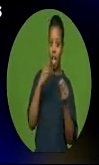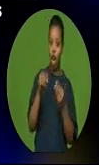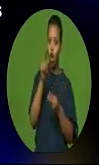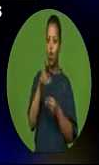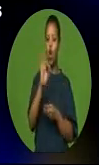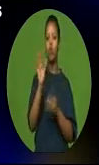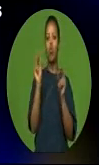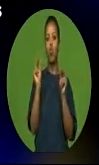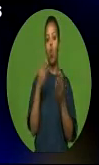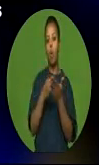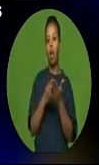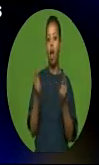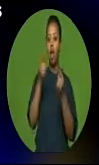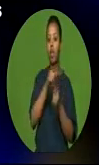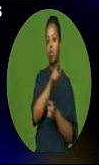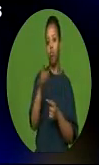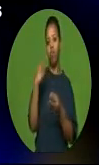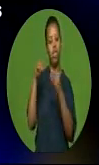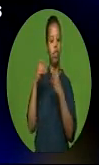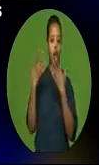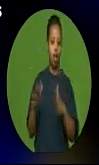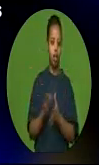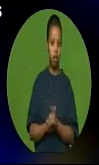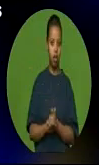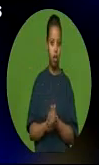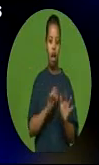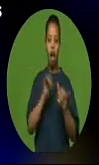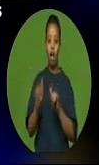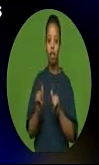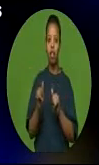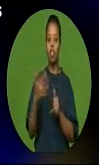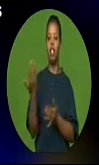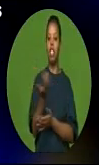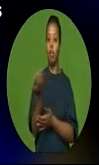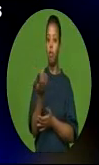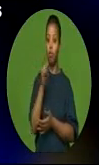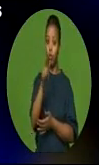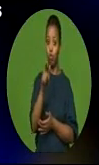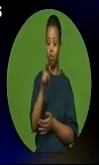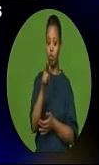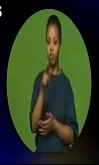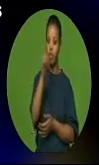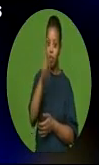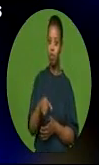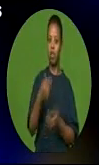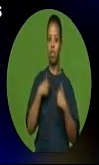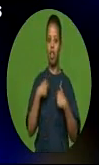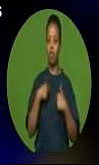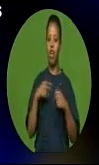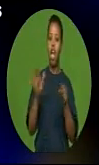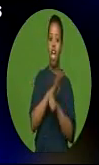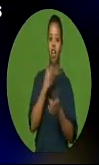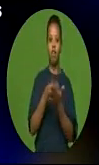no money until they sell. As the manufacturer, you must have enough cash on